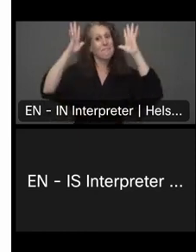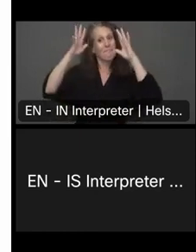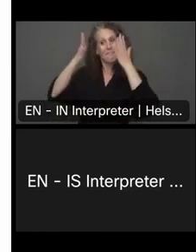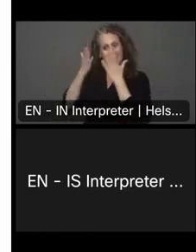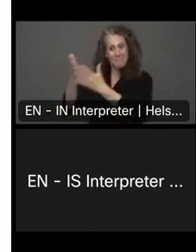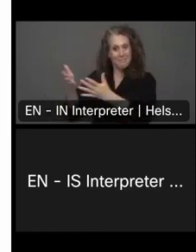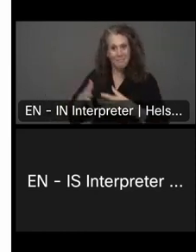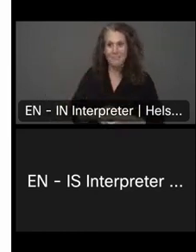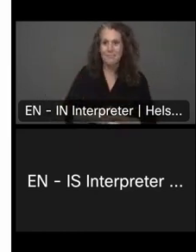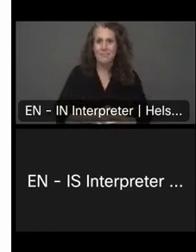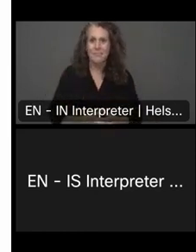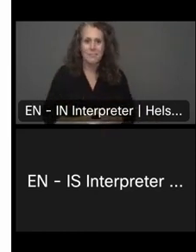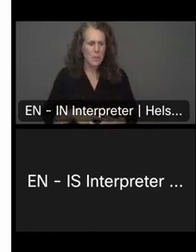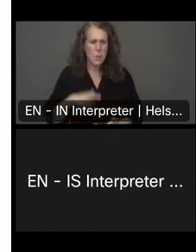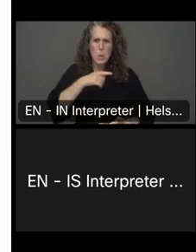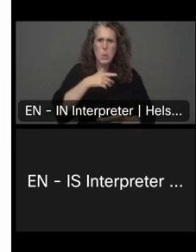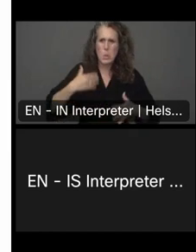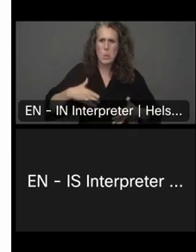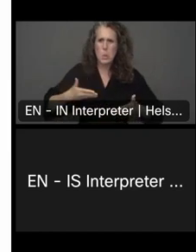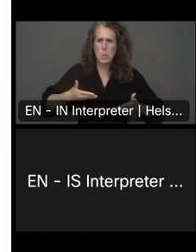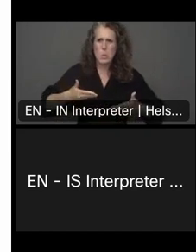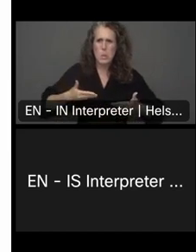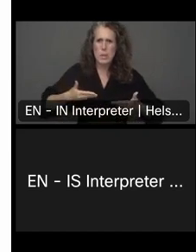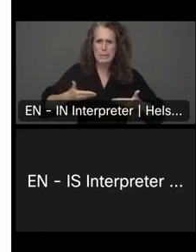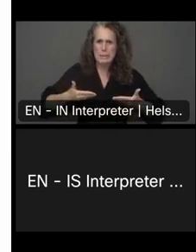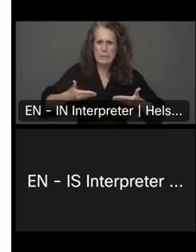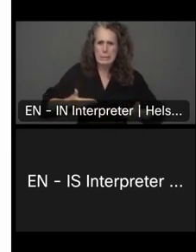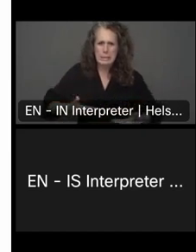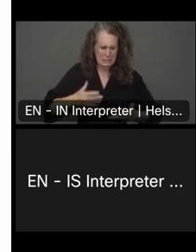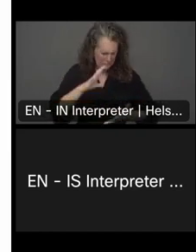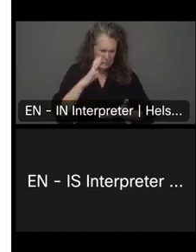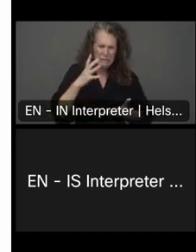amazingly heavy piece of, what would you say, steel?